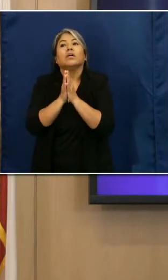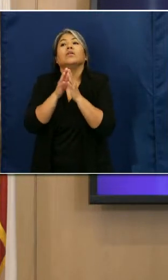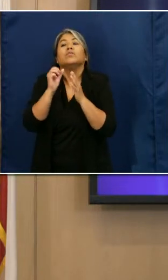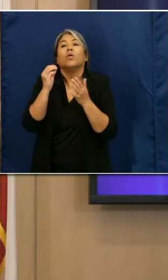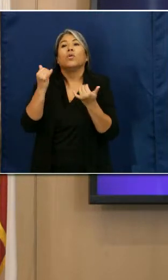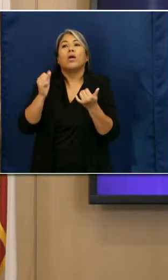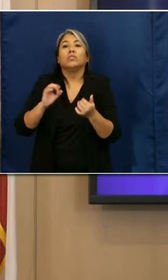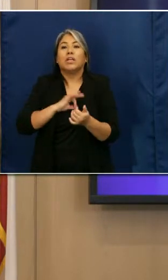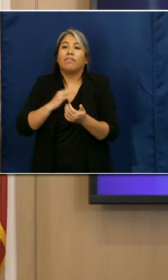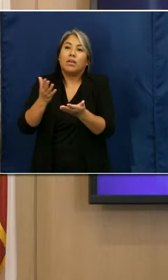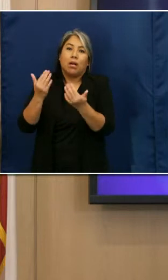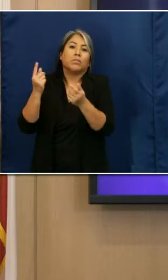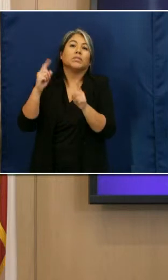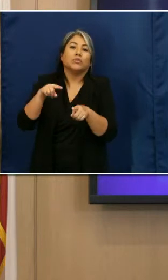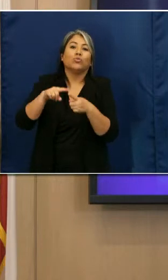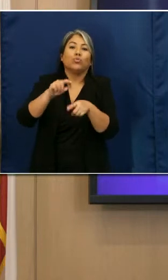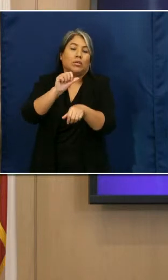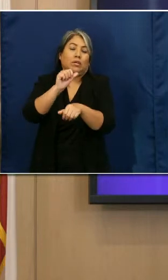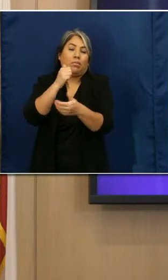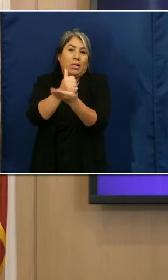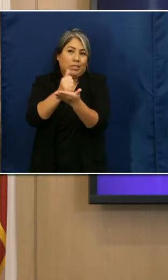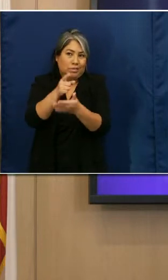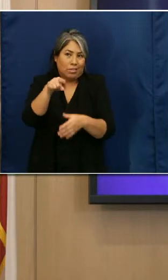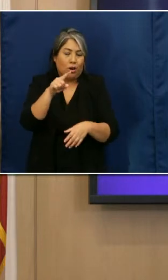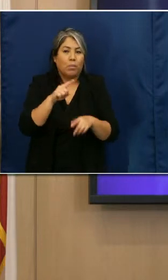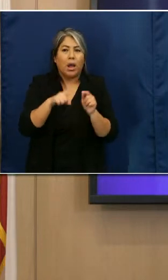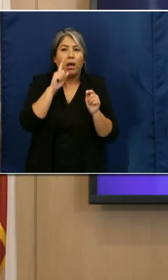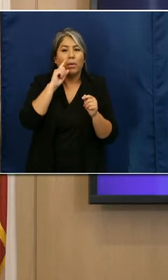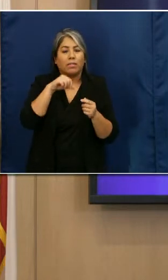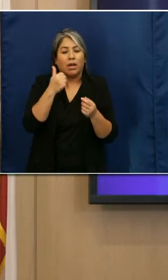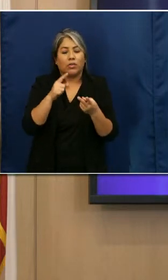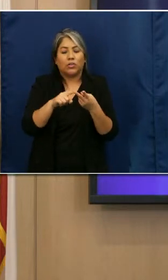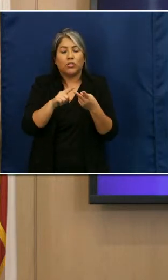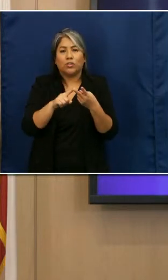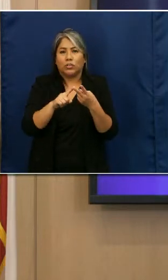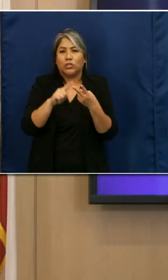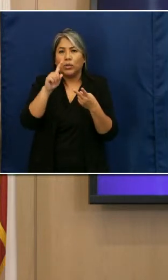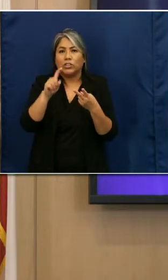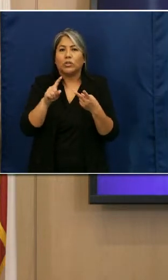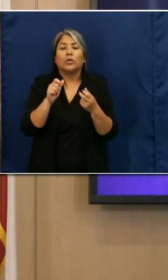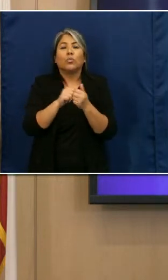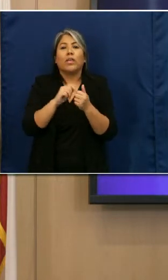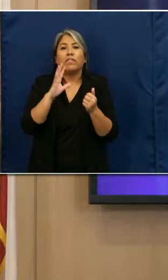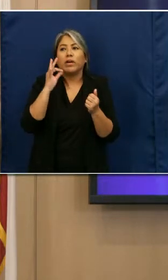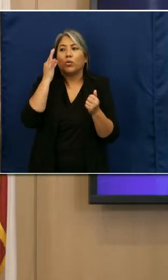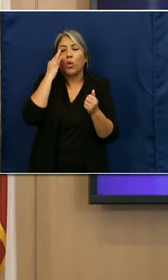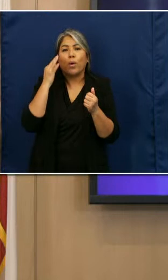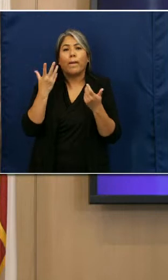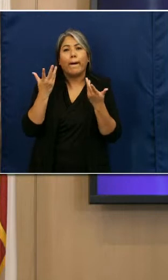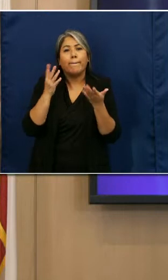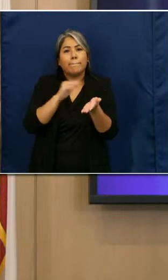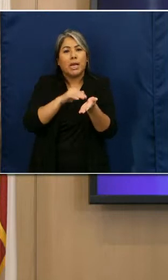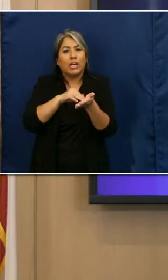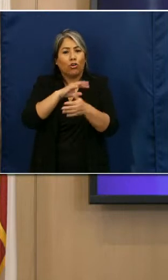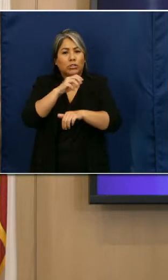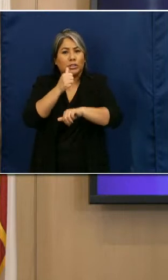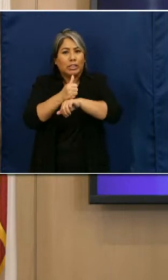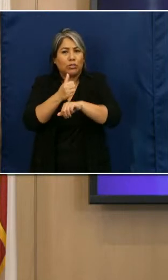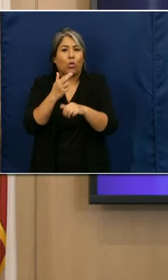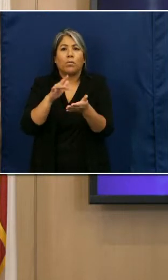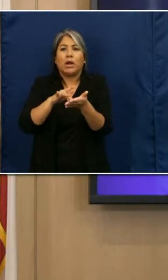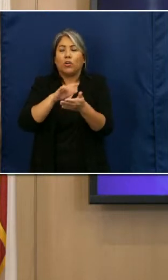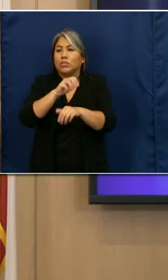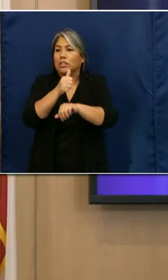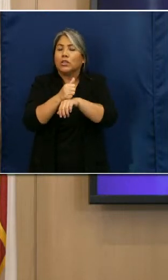to assist there. I believe the other part of the question had to do with the Federal Medical Station or the alternative care site up